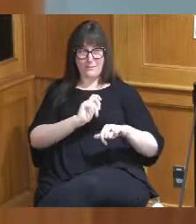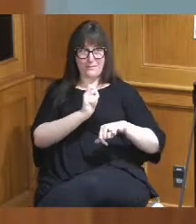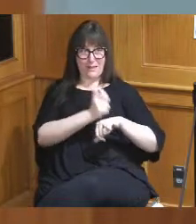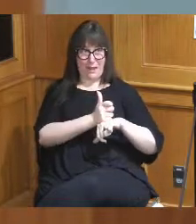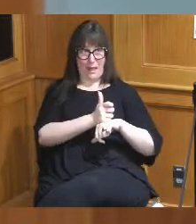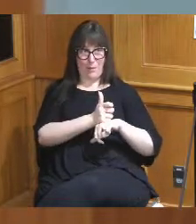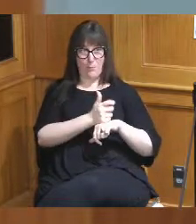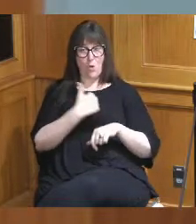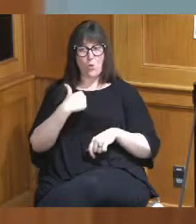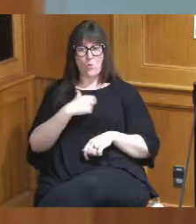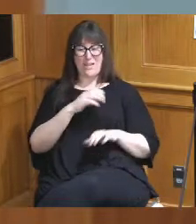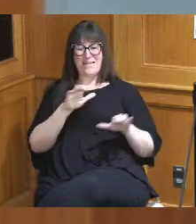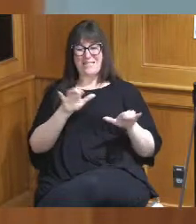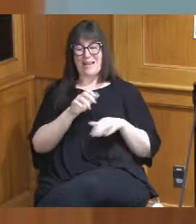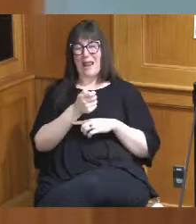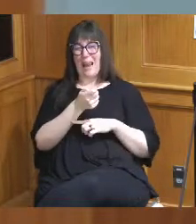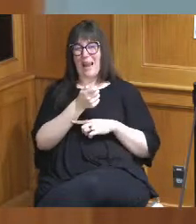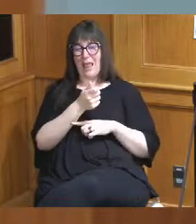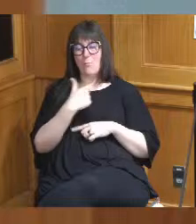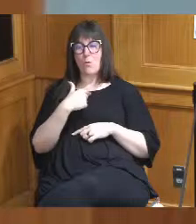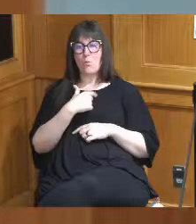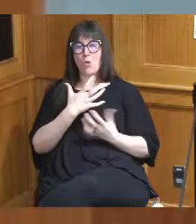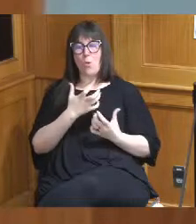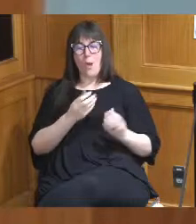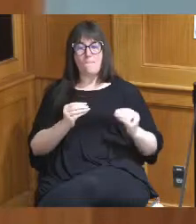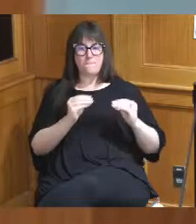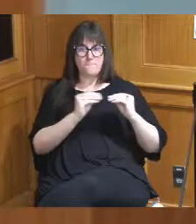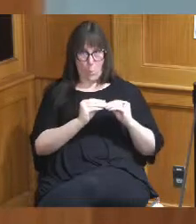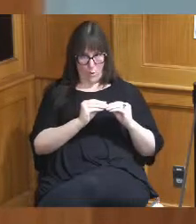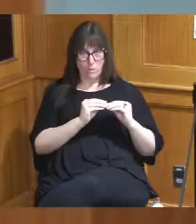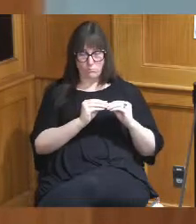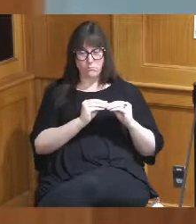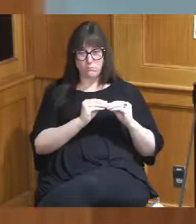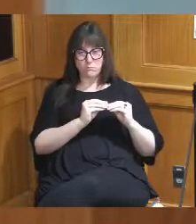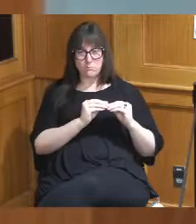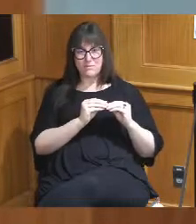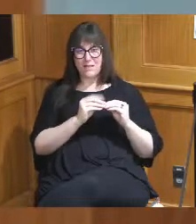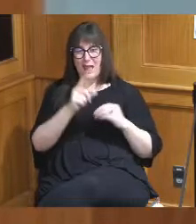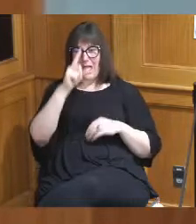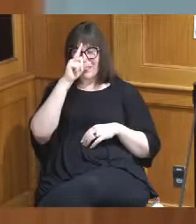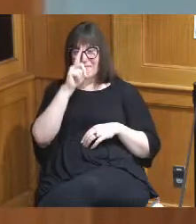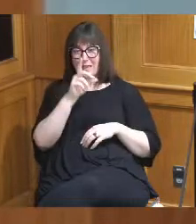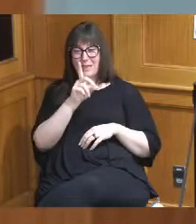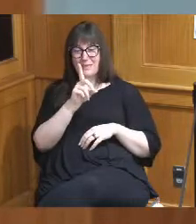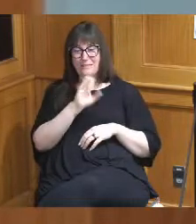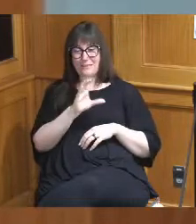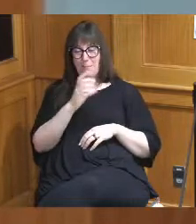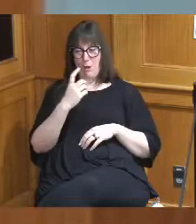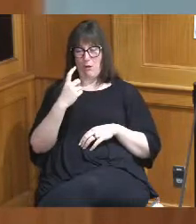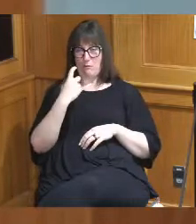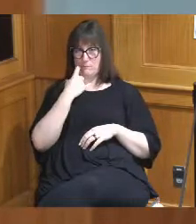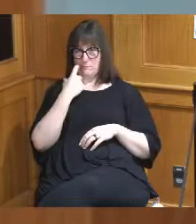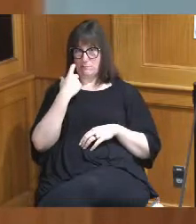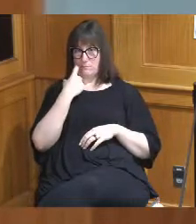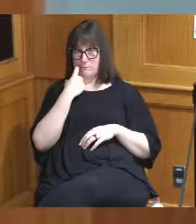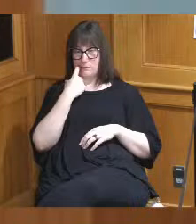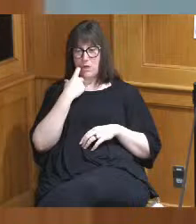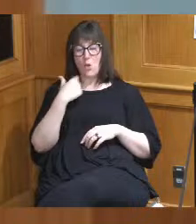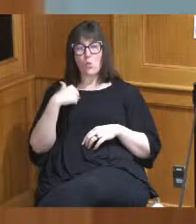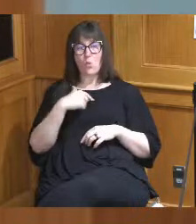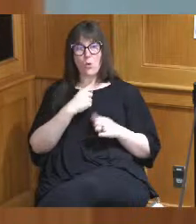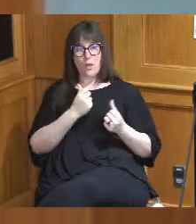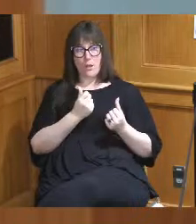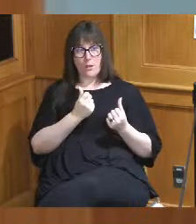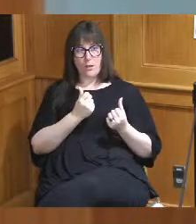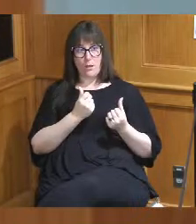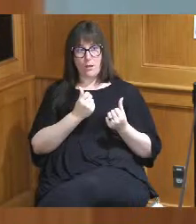We did do a little bit of that. We wanted to expand it a little bit more. I think in December, you guys remember I presented to you an idea of using some money